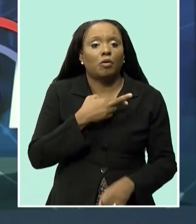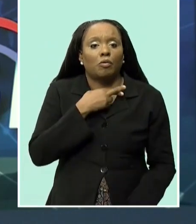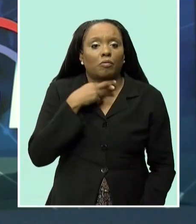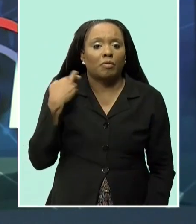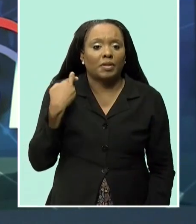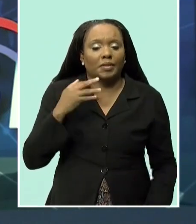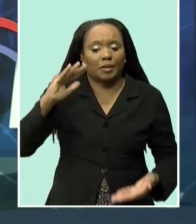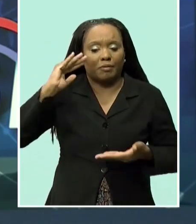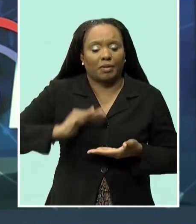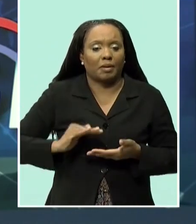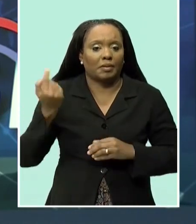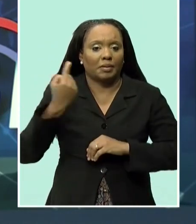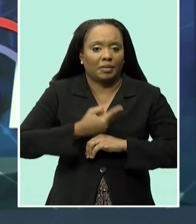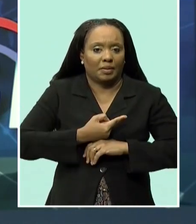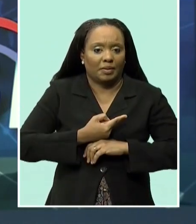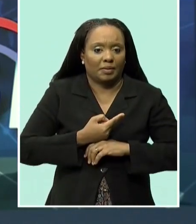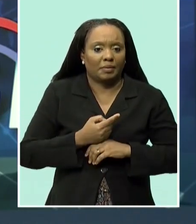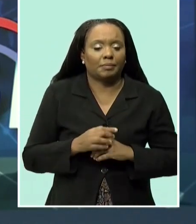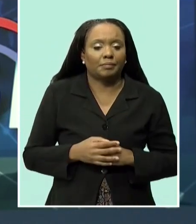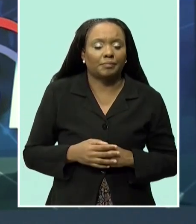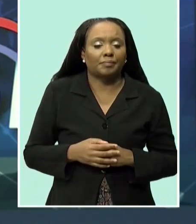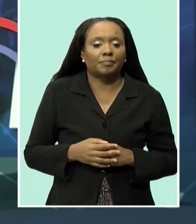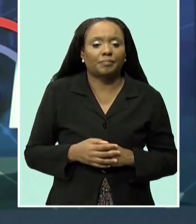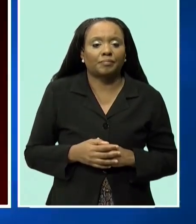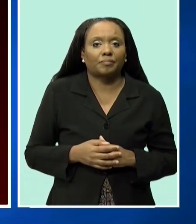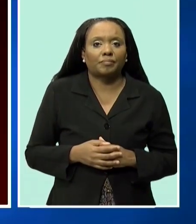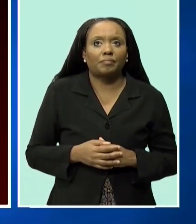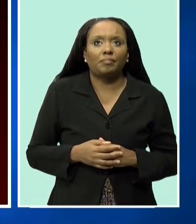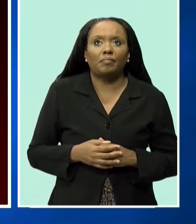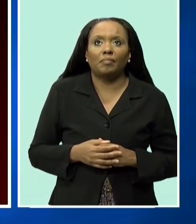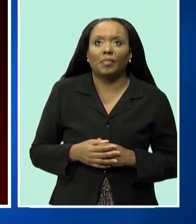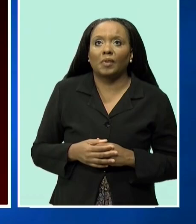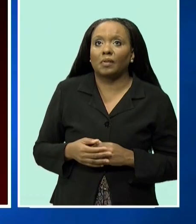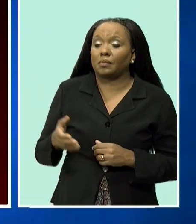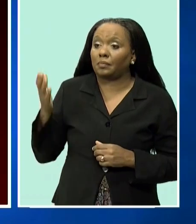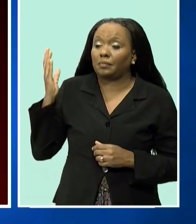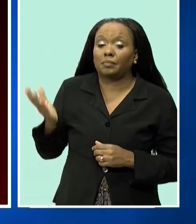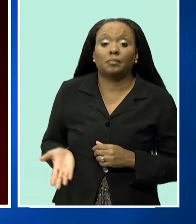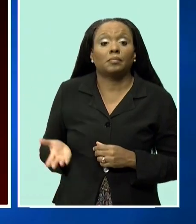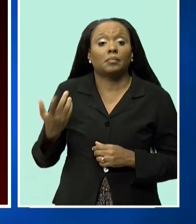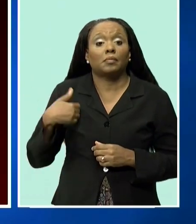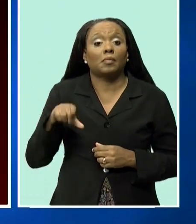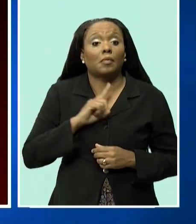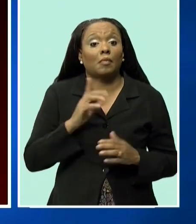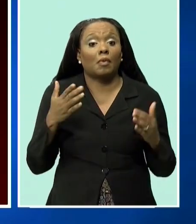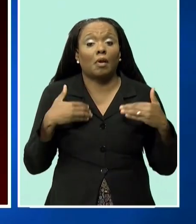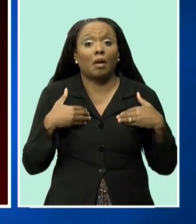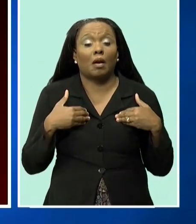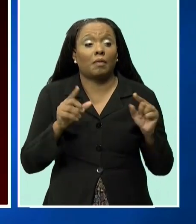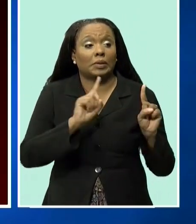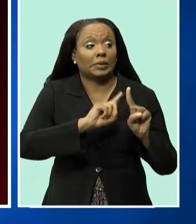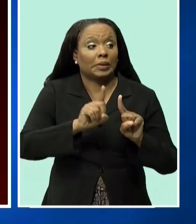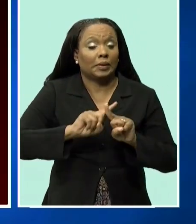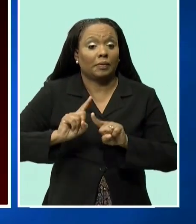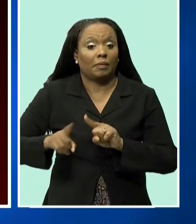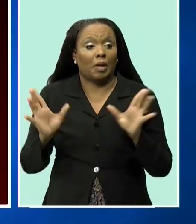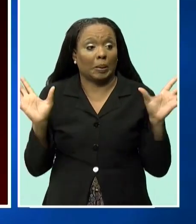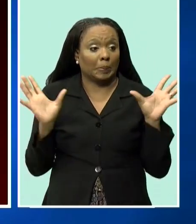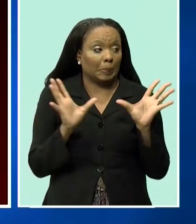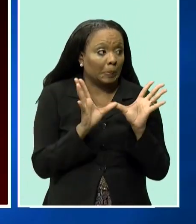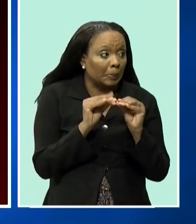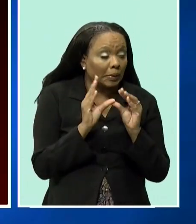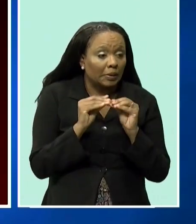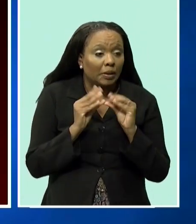CBC TV8's The People's Business. We do have a number of meetings for that